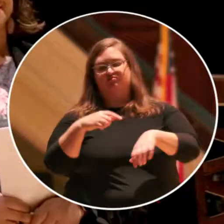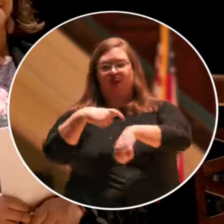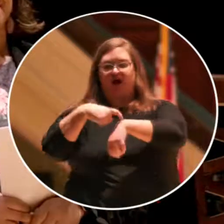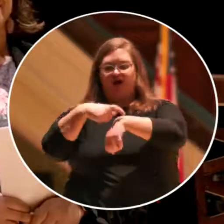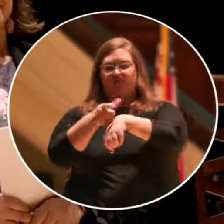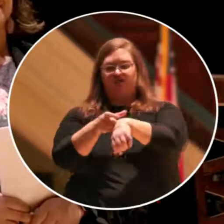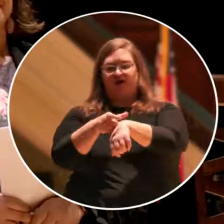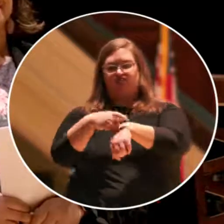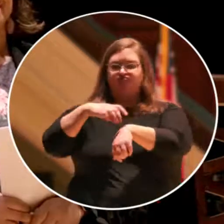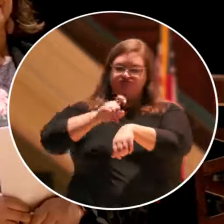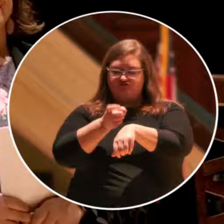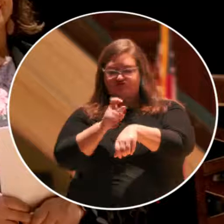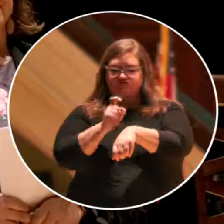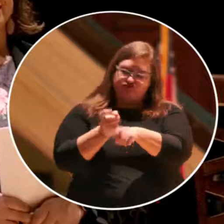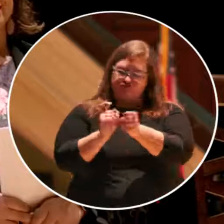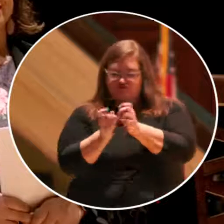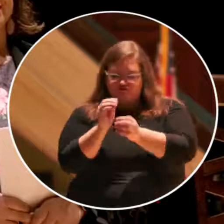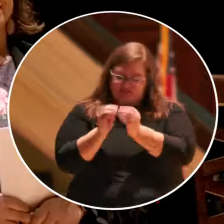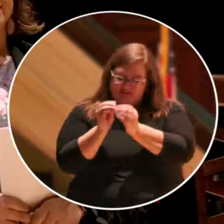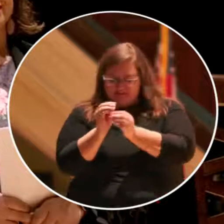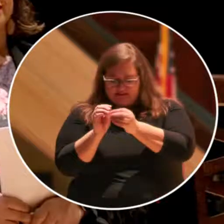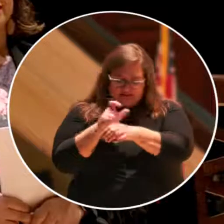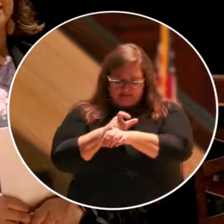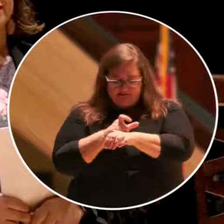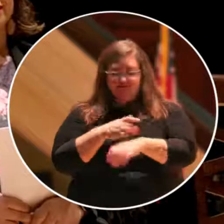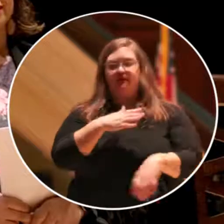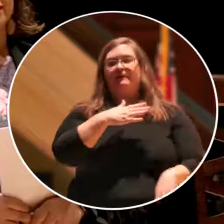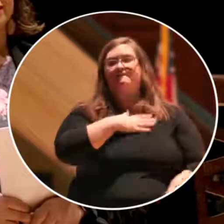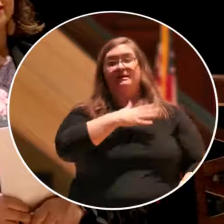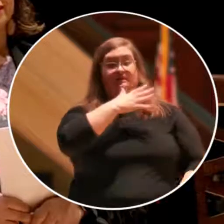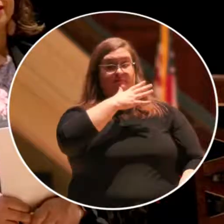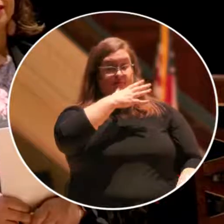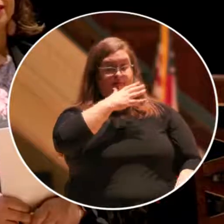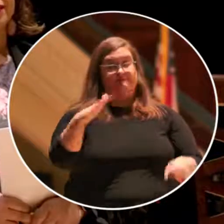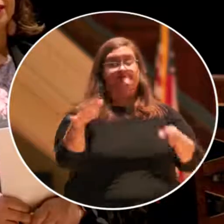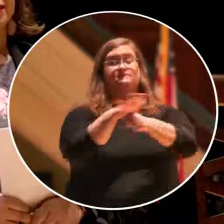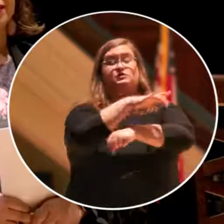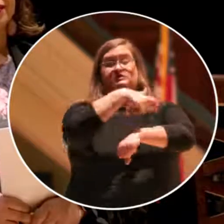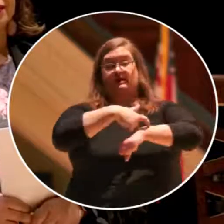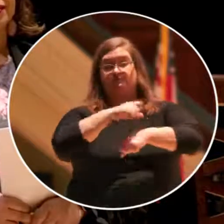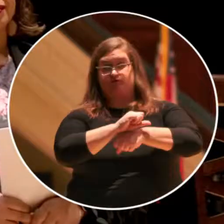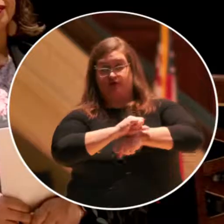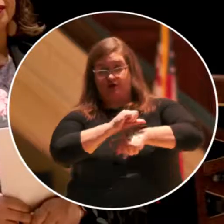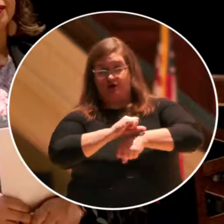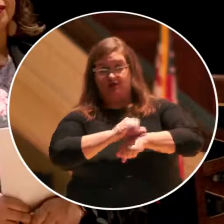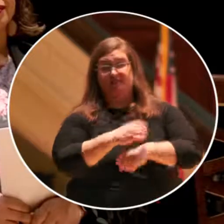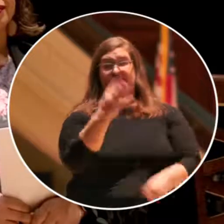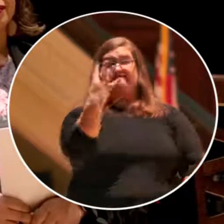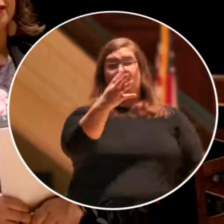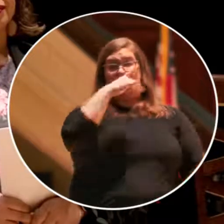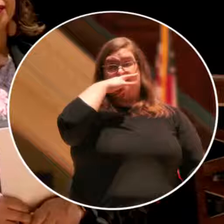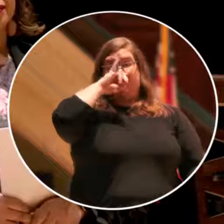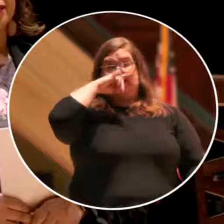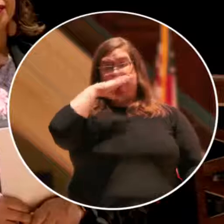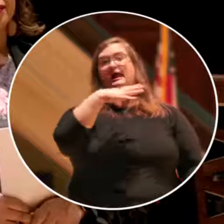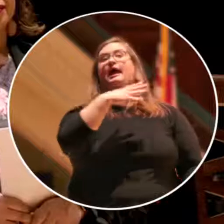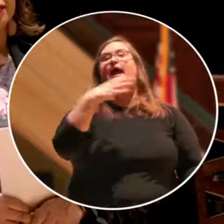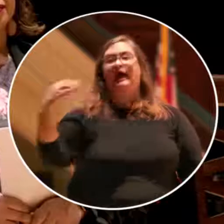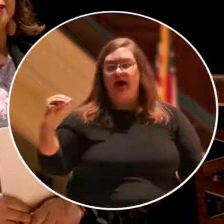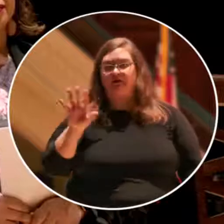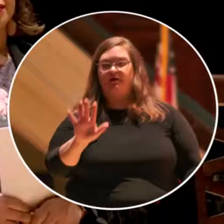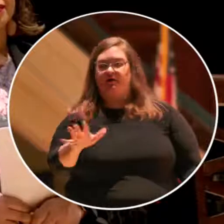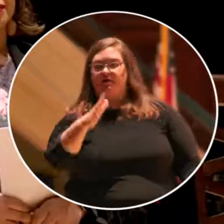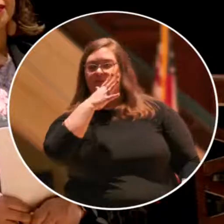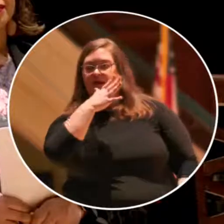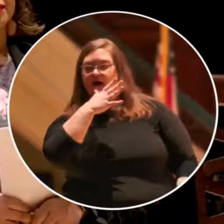life. My mother had a full-time job, 4 children, and an elderly mother who lived with us.